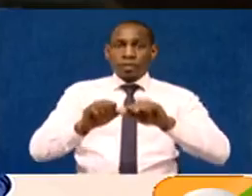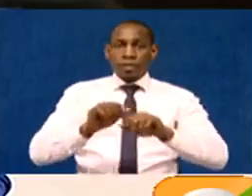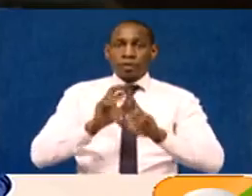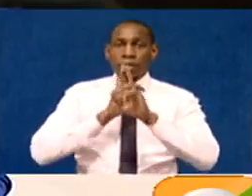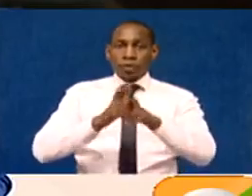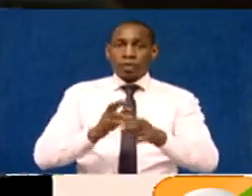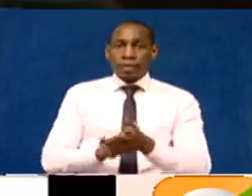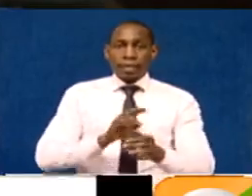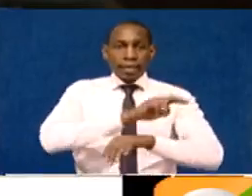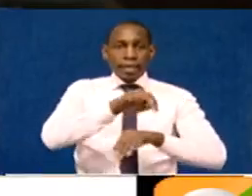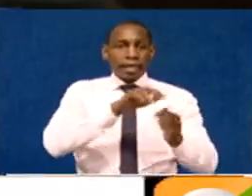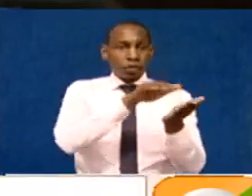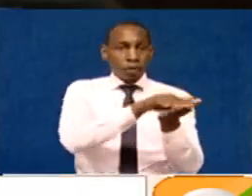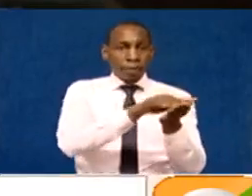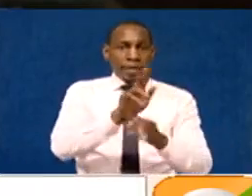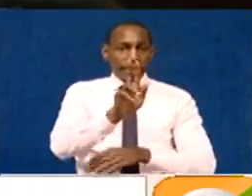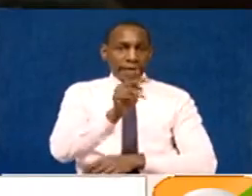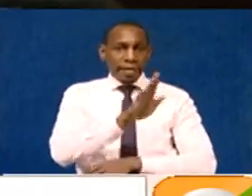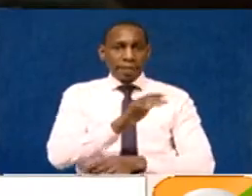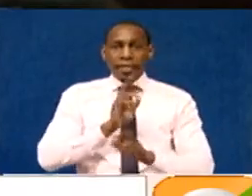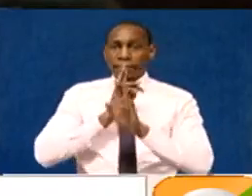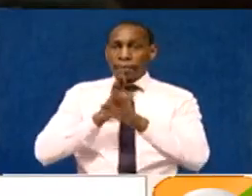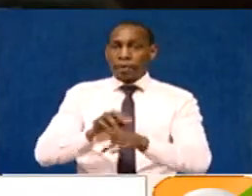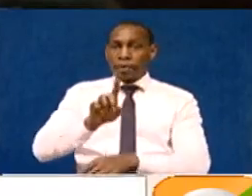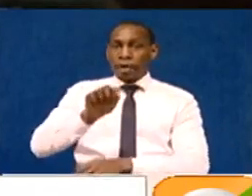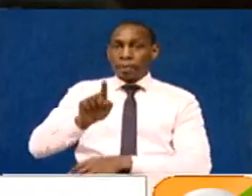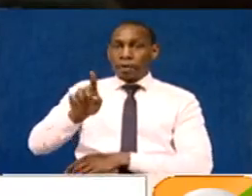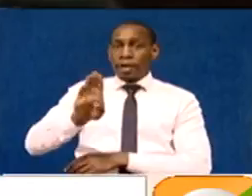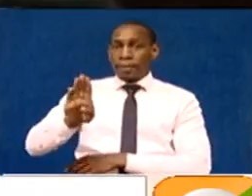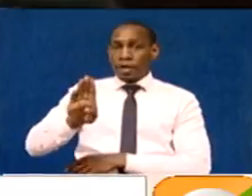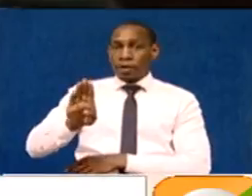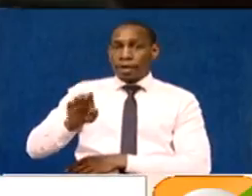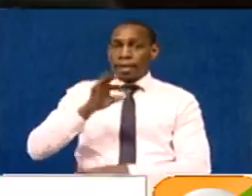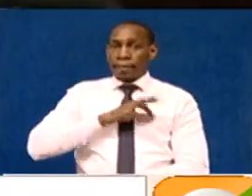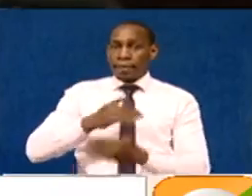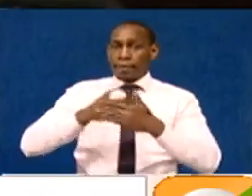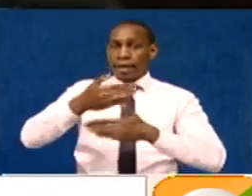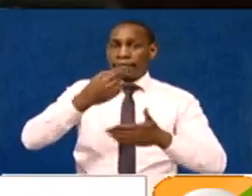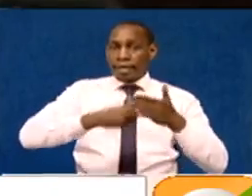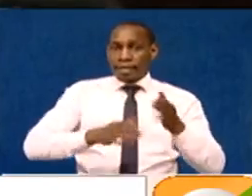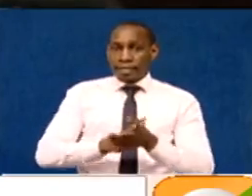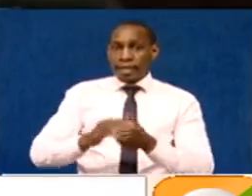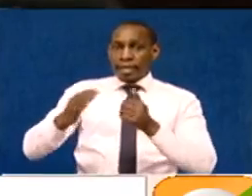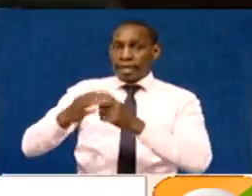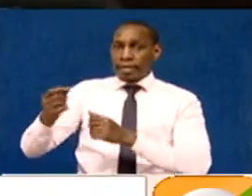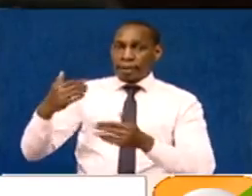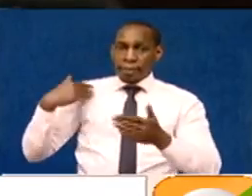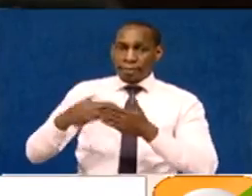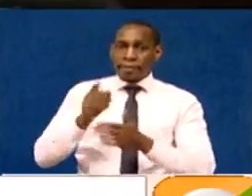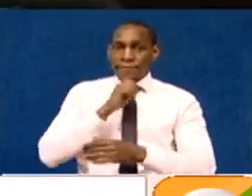some more results, this time from National Bank of Kenya, that has reported 1.1 billion shillings in profit after tax for the 9 months